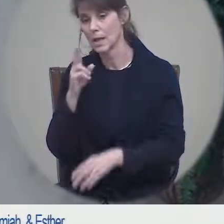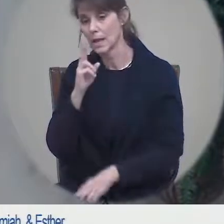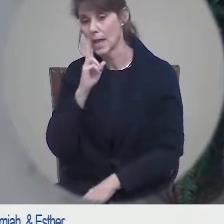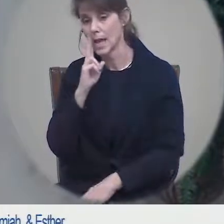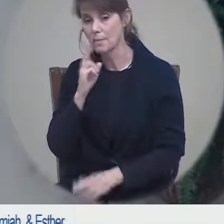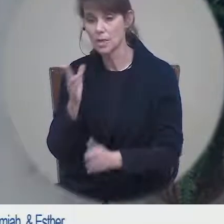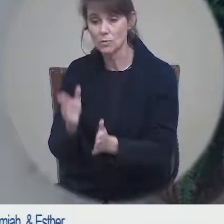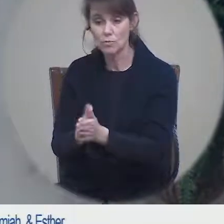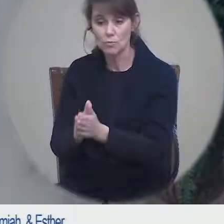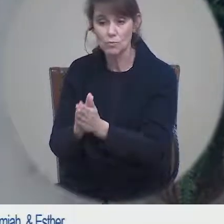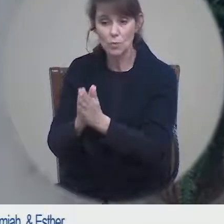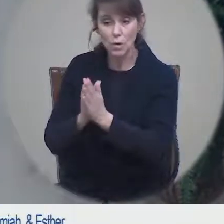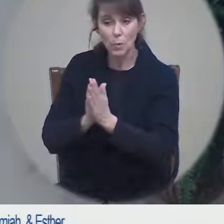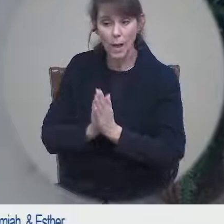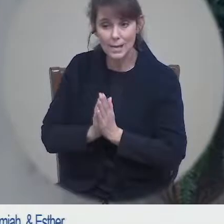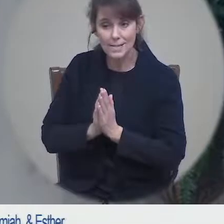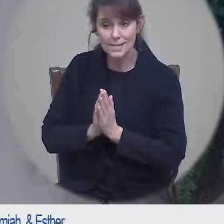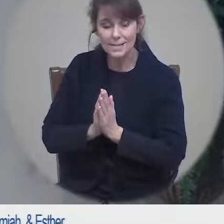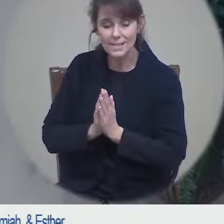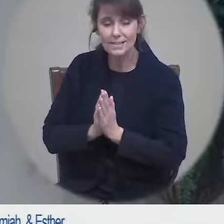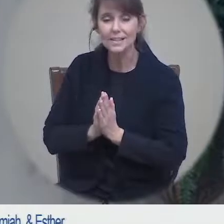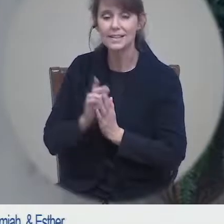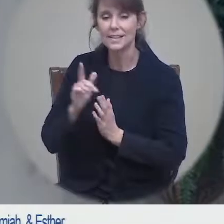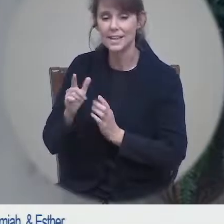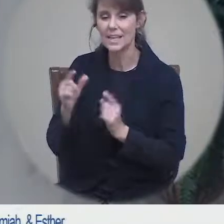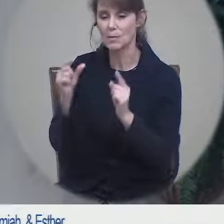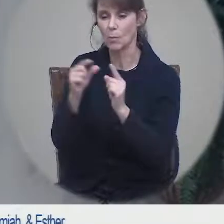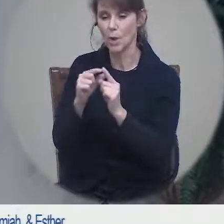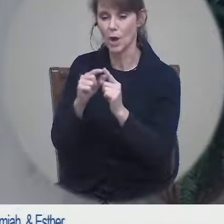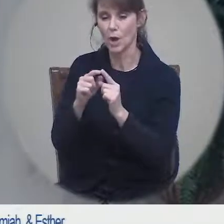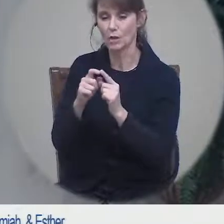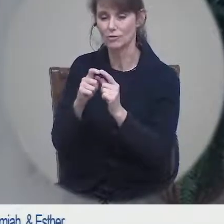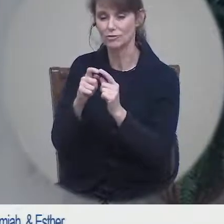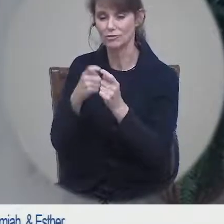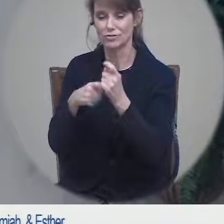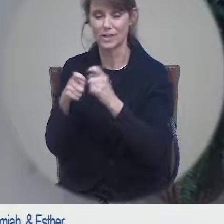on the words so that the king thought he meant enslave,